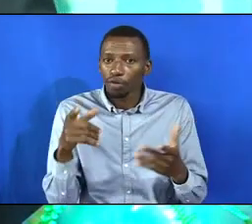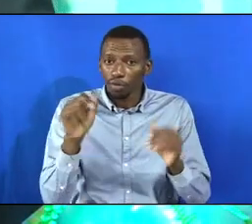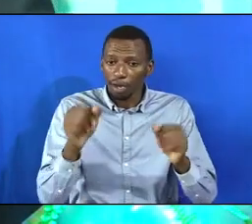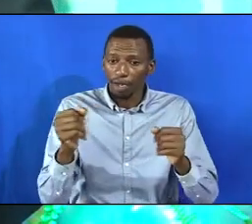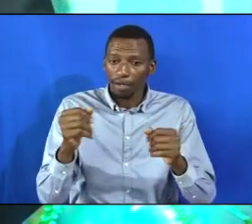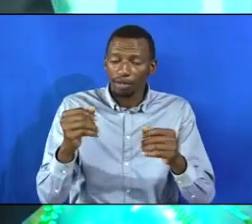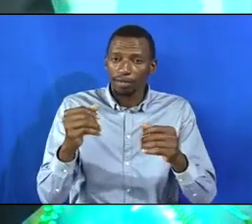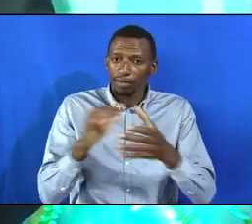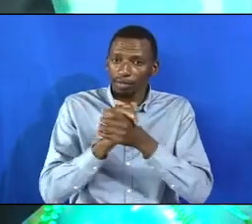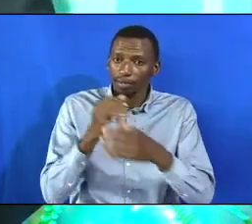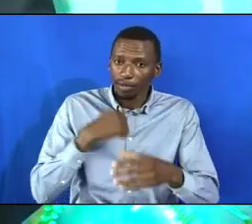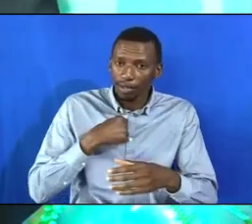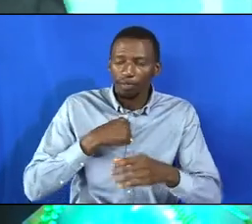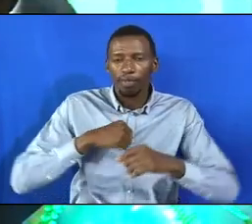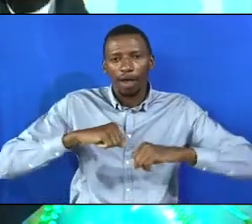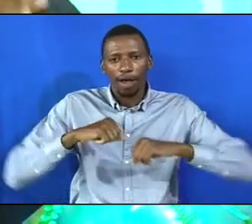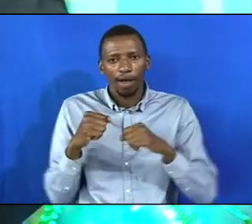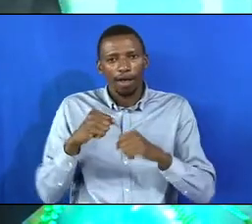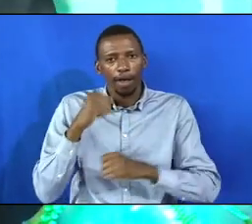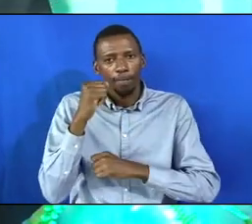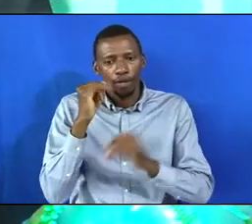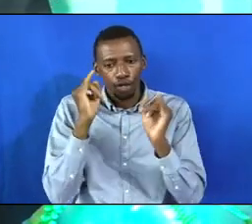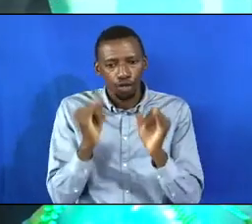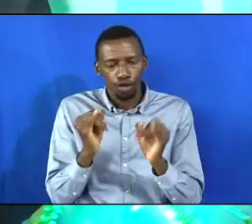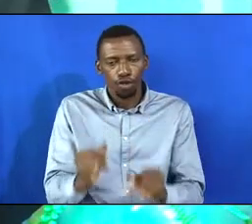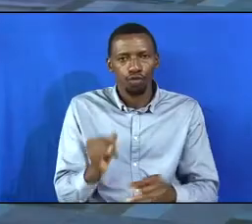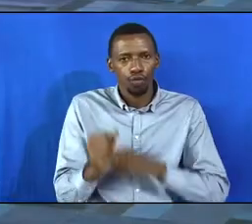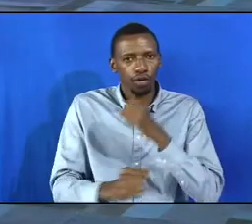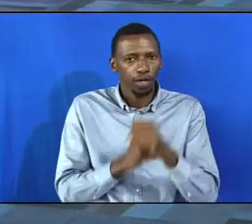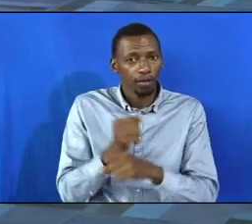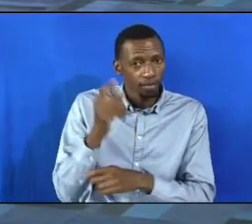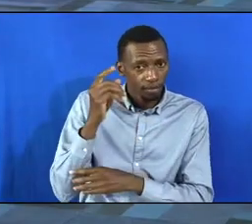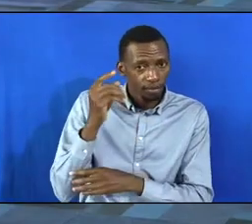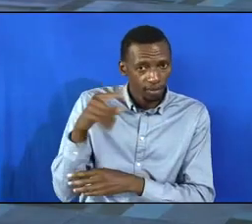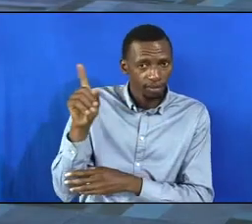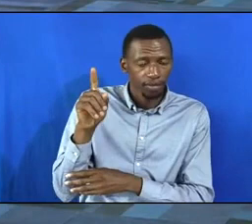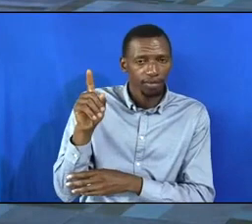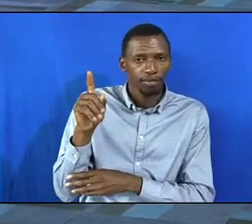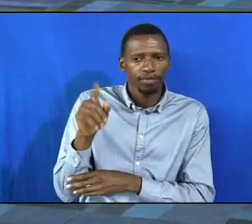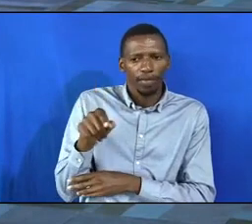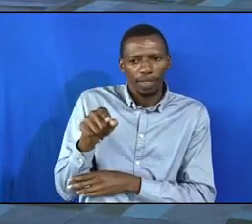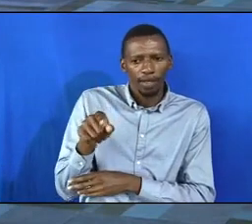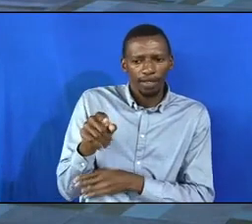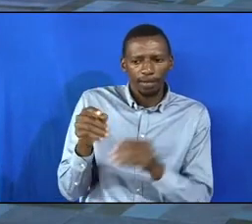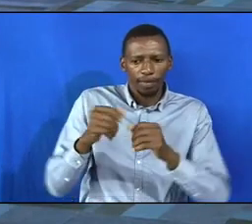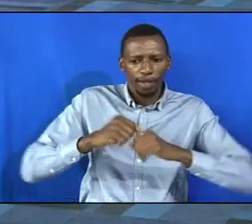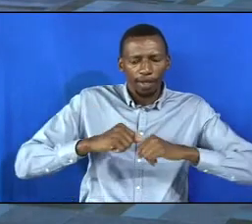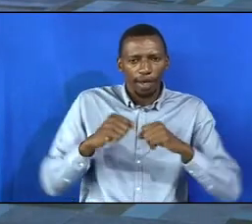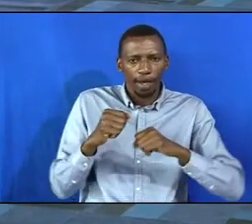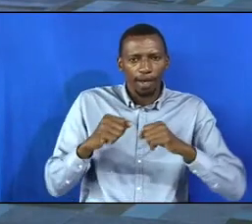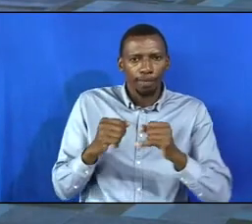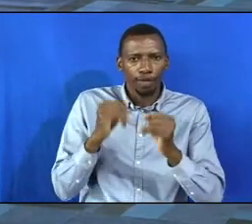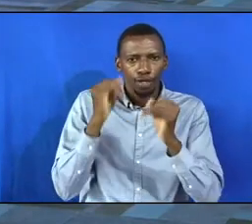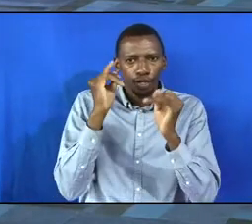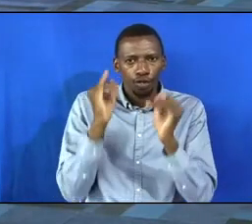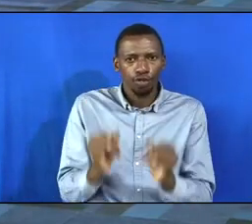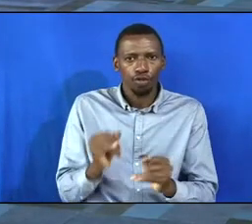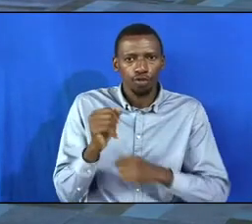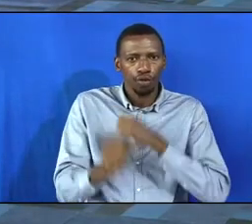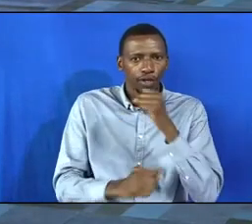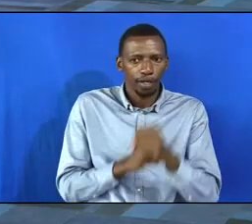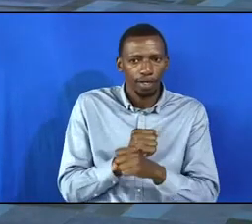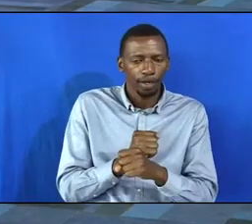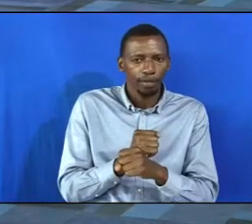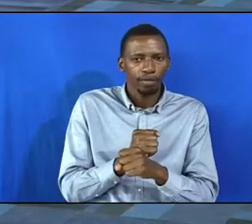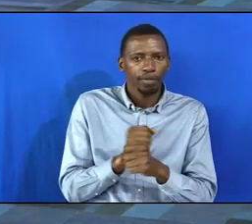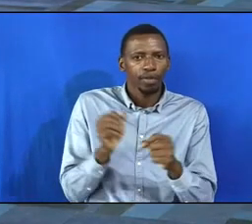me? Yes, Happy New Year. Now, that Happy New Year, it happened to fall